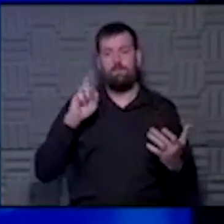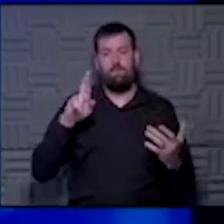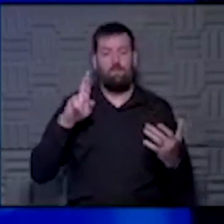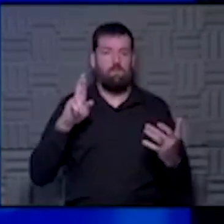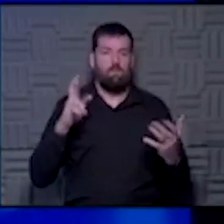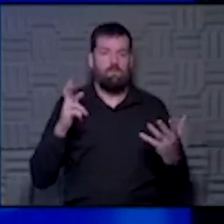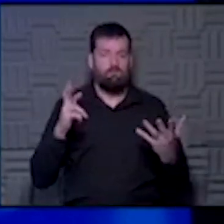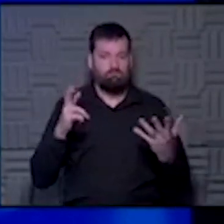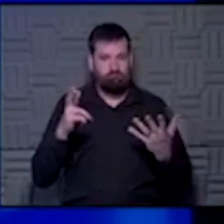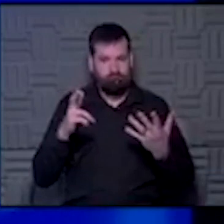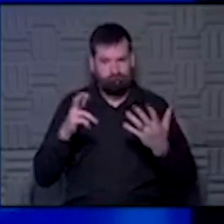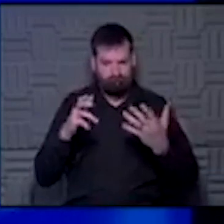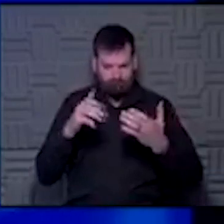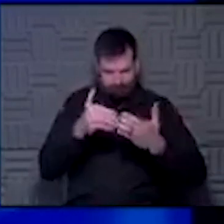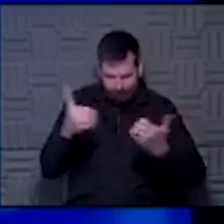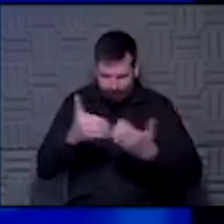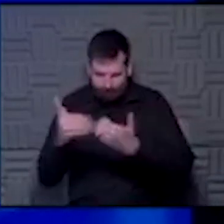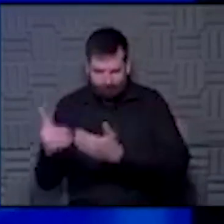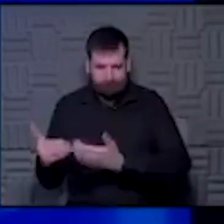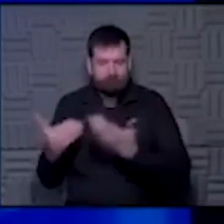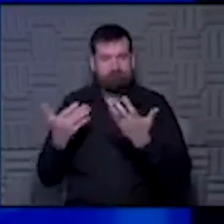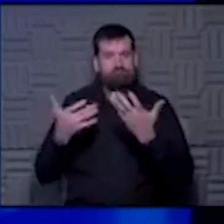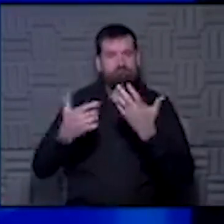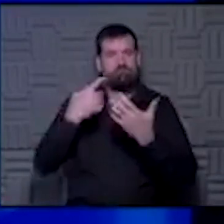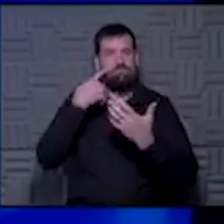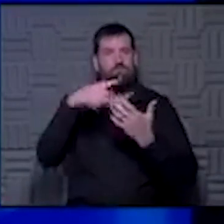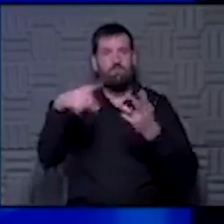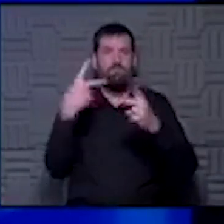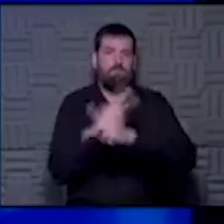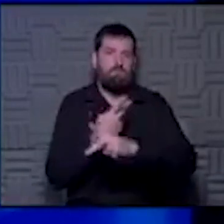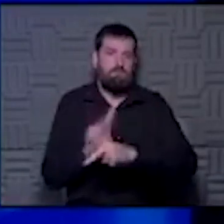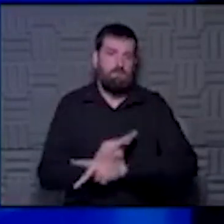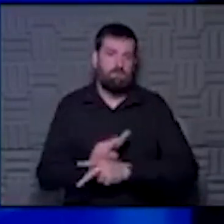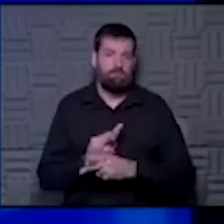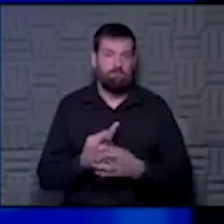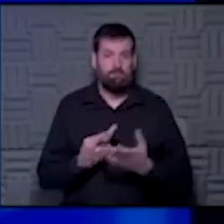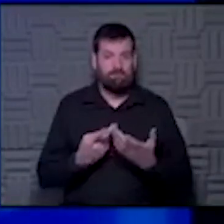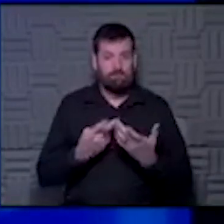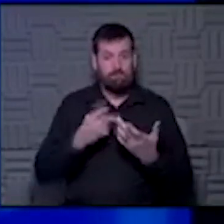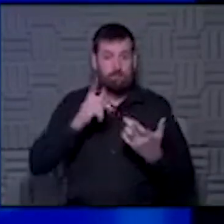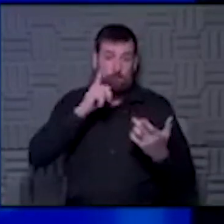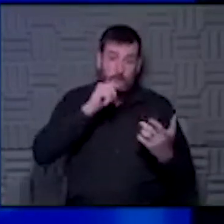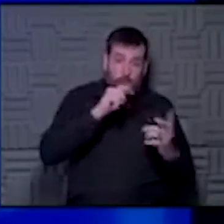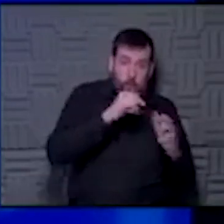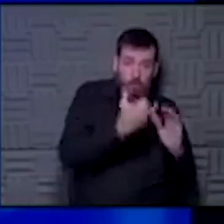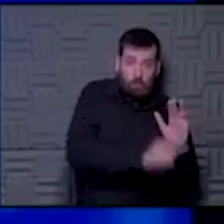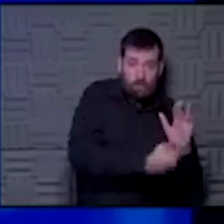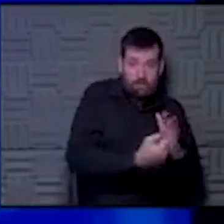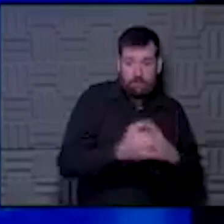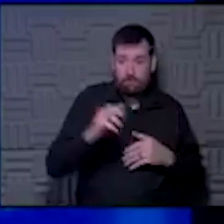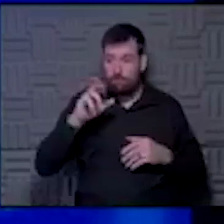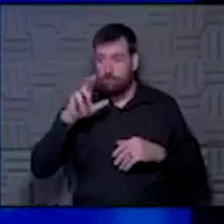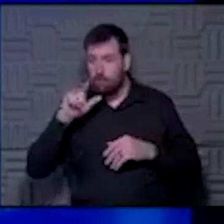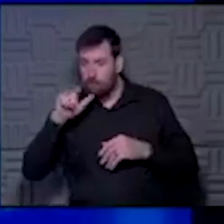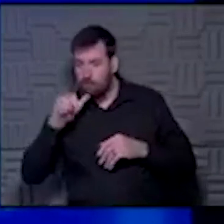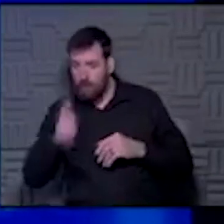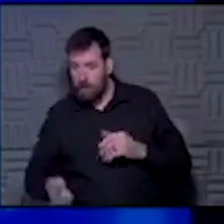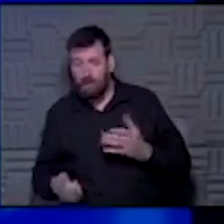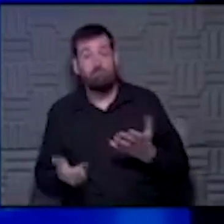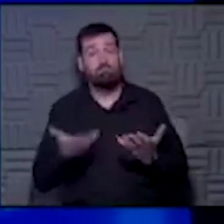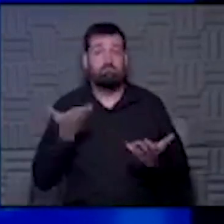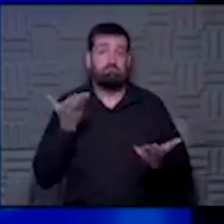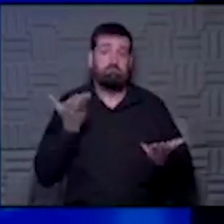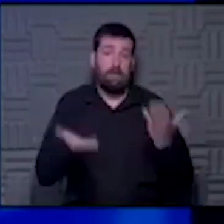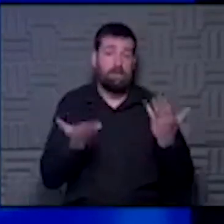with other distinctions that are necessary to decide on exactly who might need to be quarantined. And so they